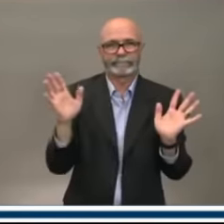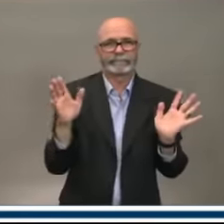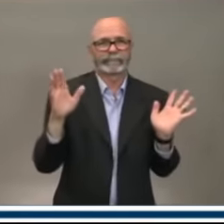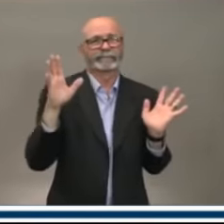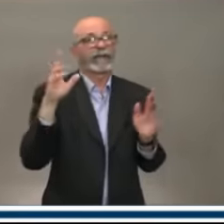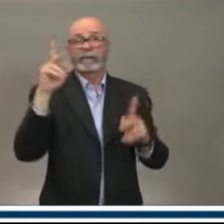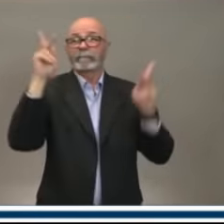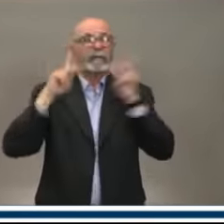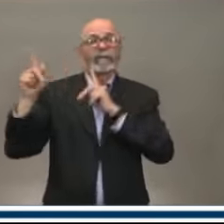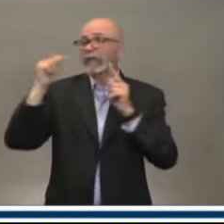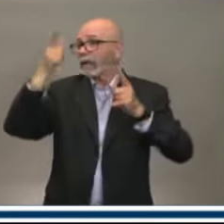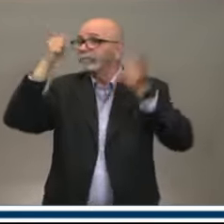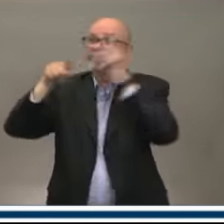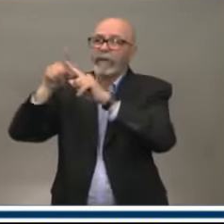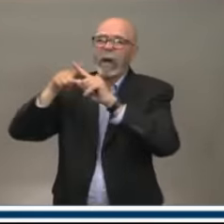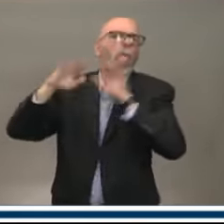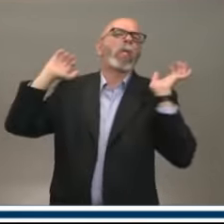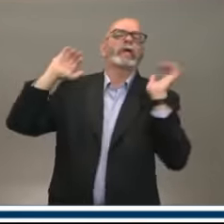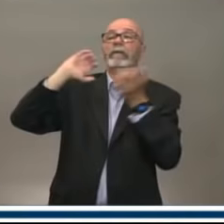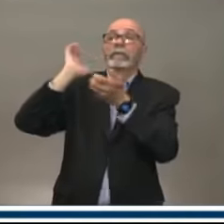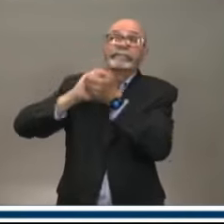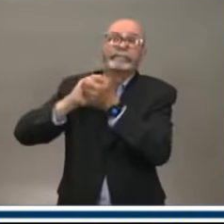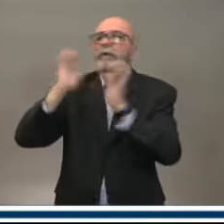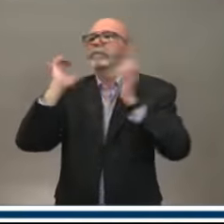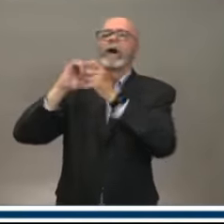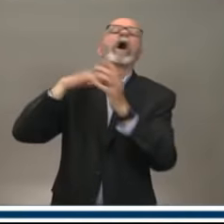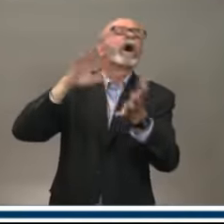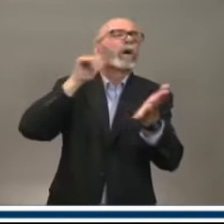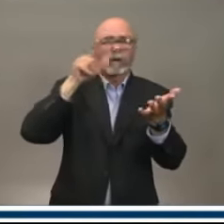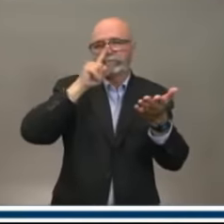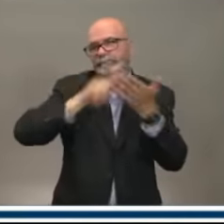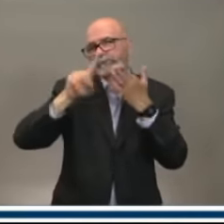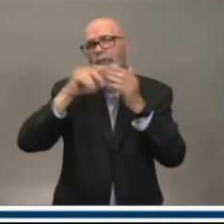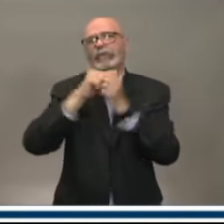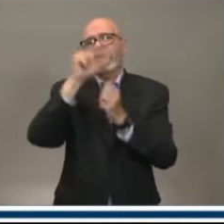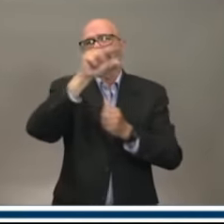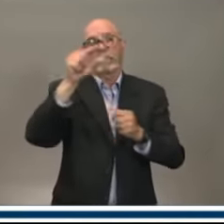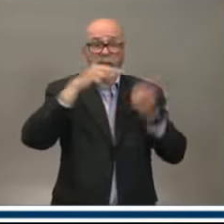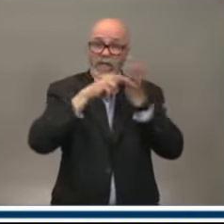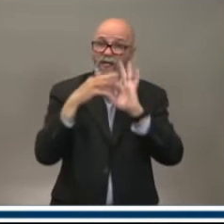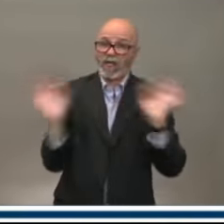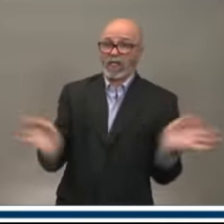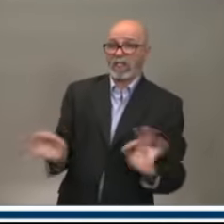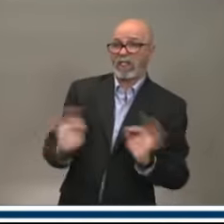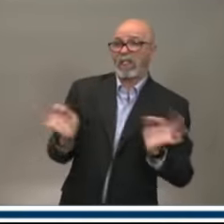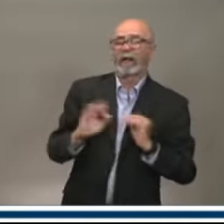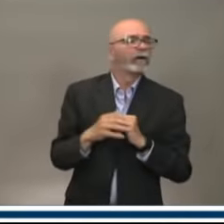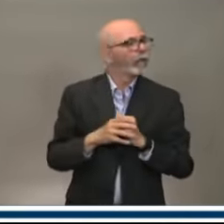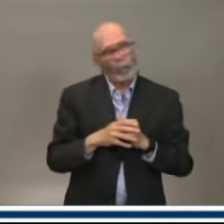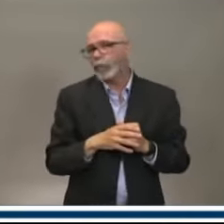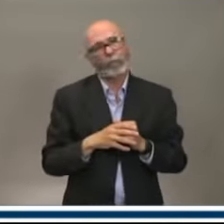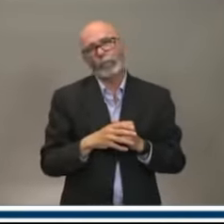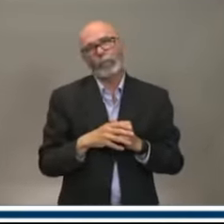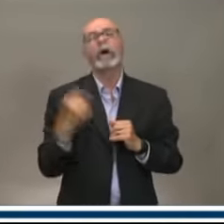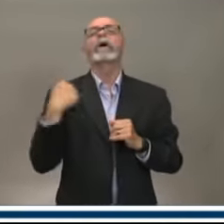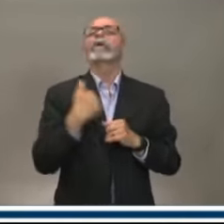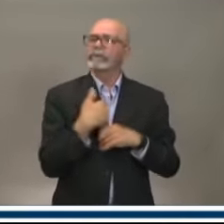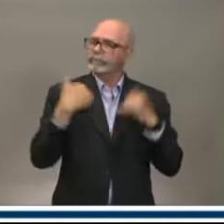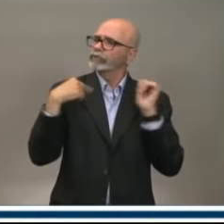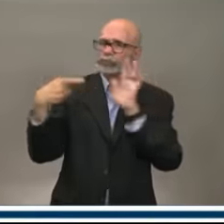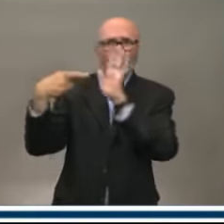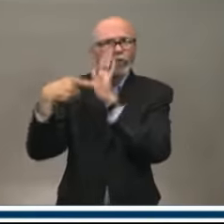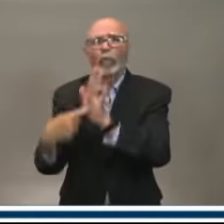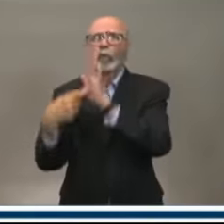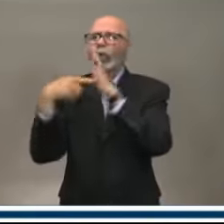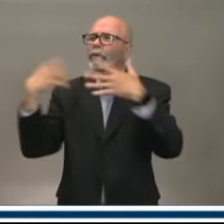now is somehow a weakness of government. Everything we've done has been here in front of you every day. So I